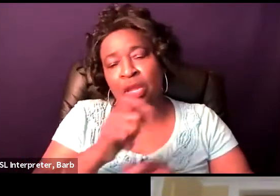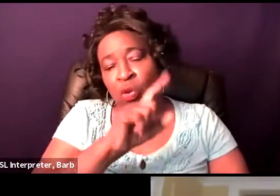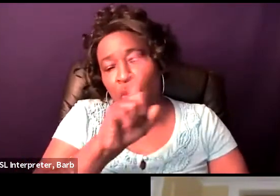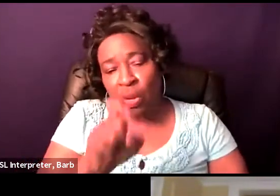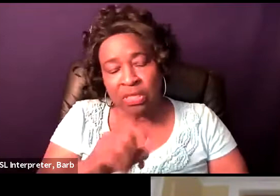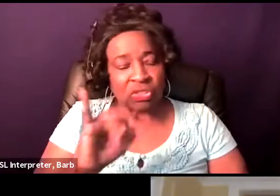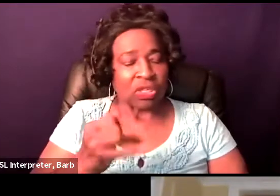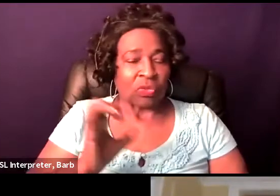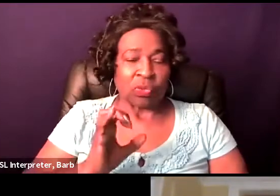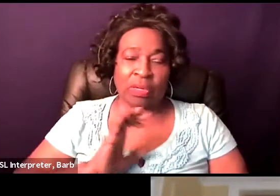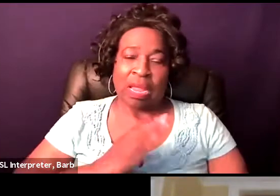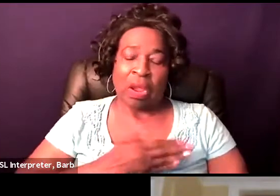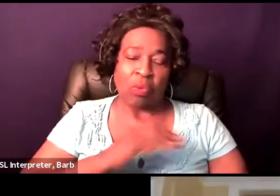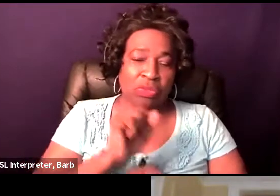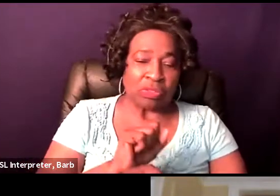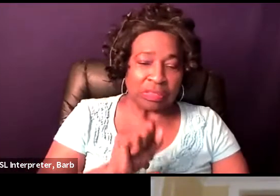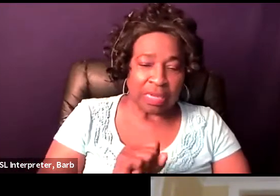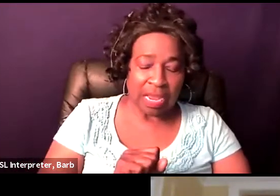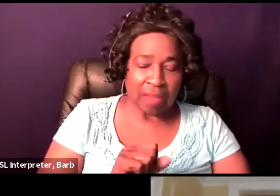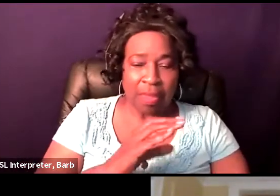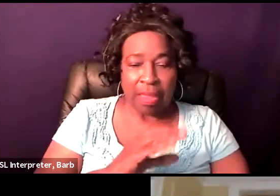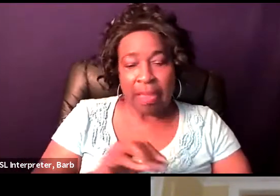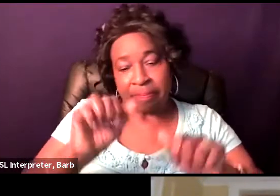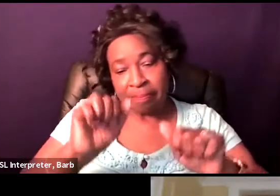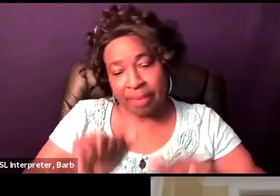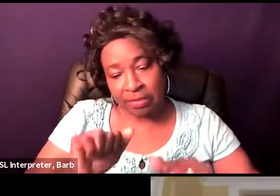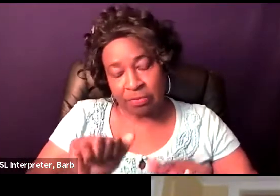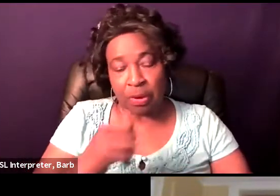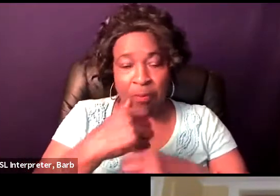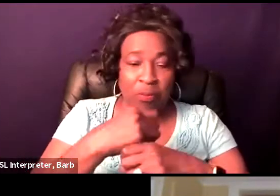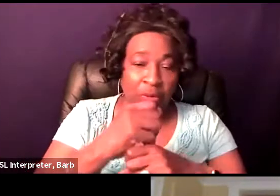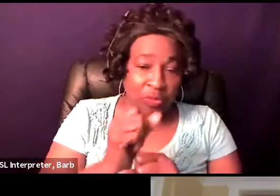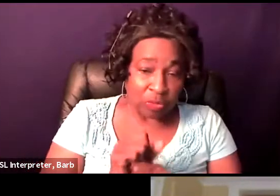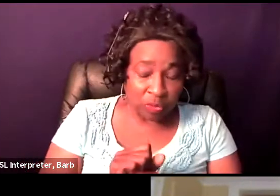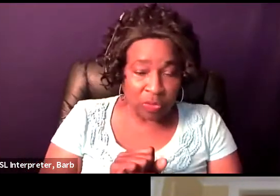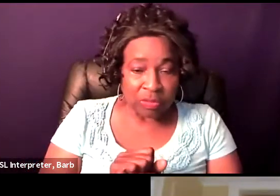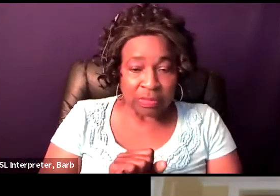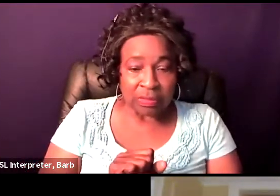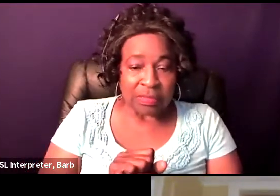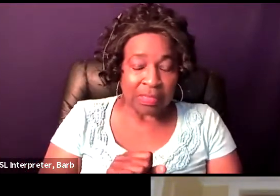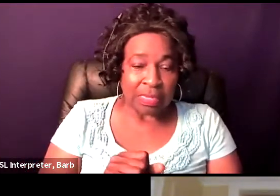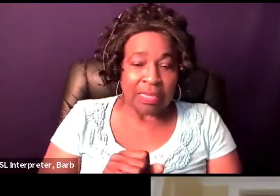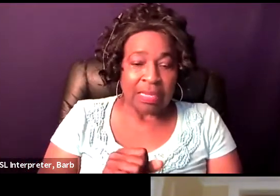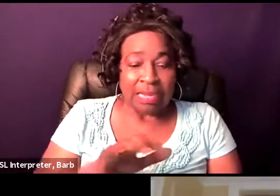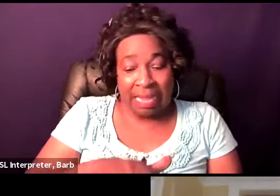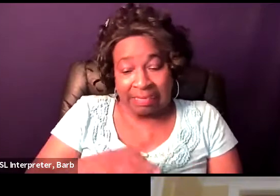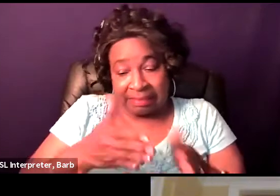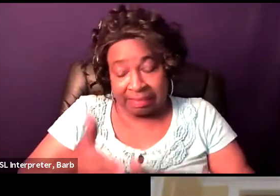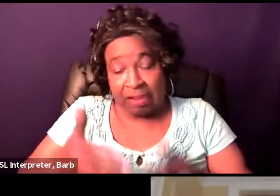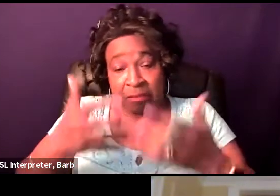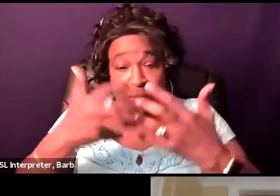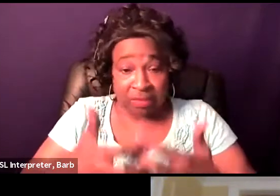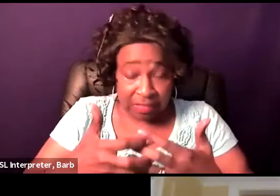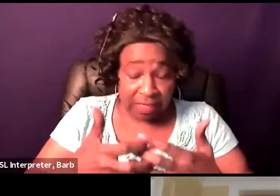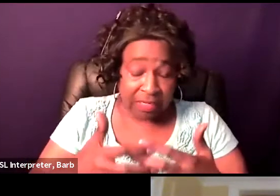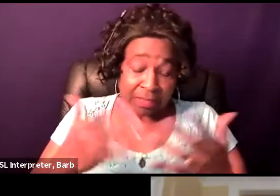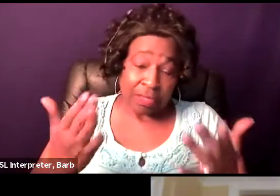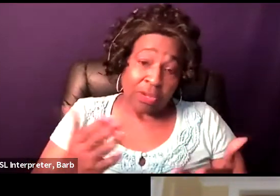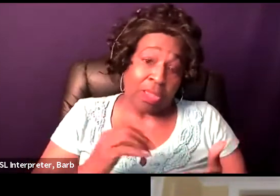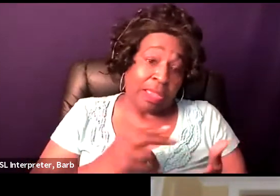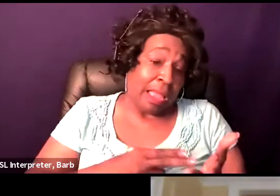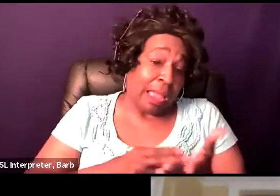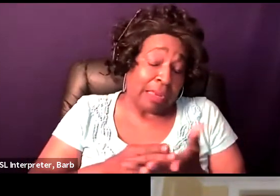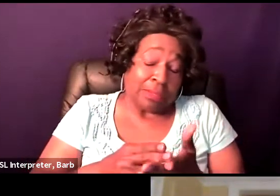doing our job and potentially producing death machines? And certainly we see a striking